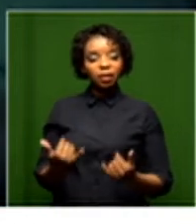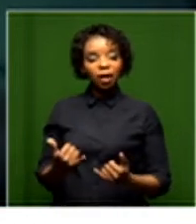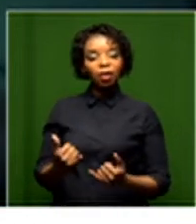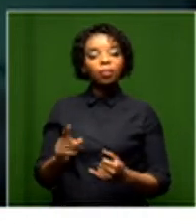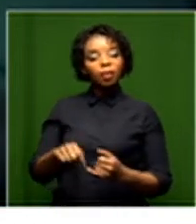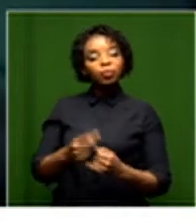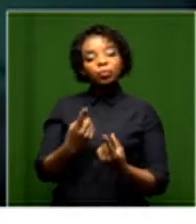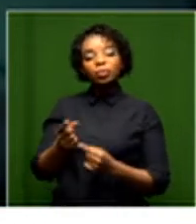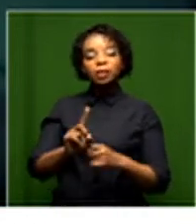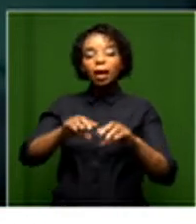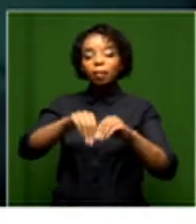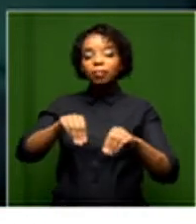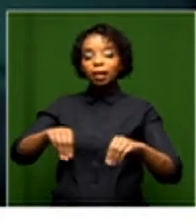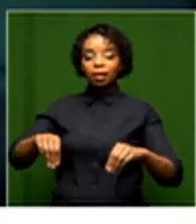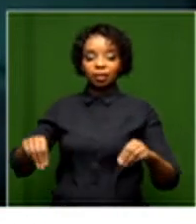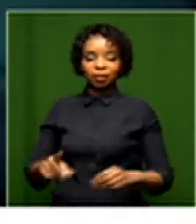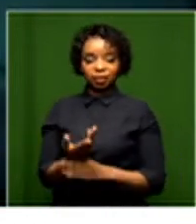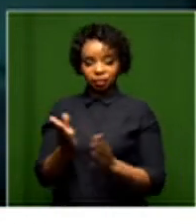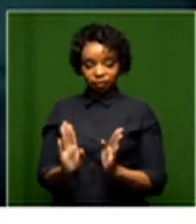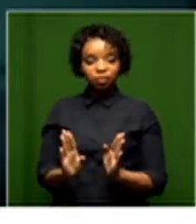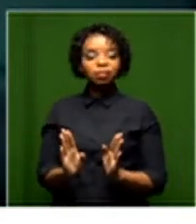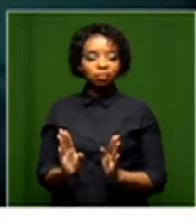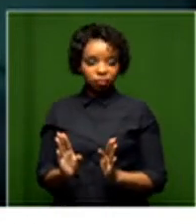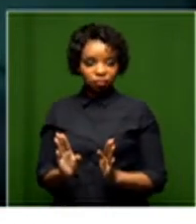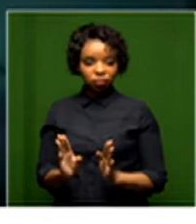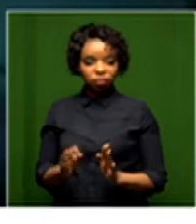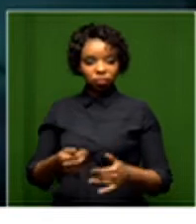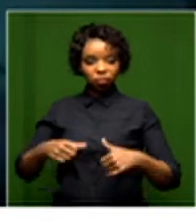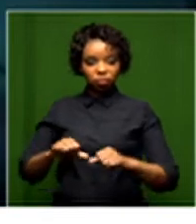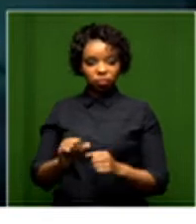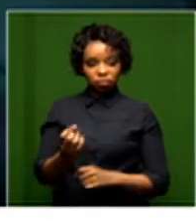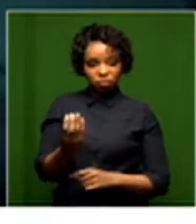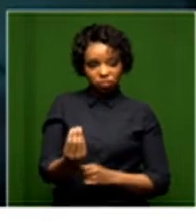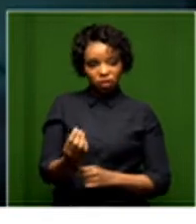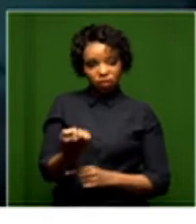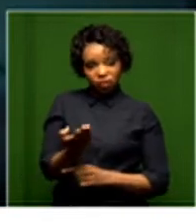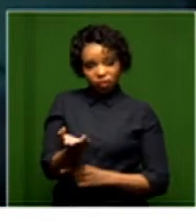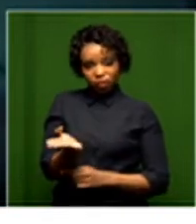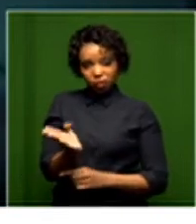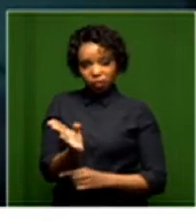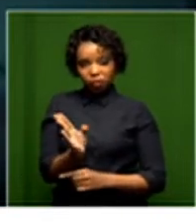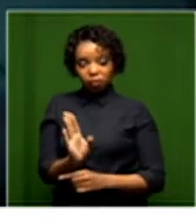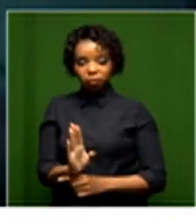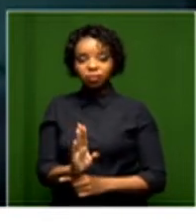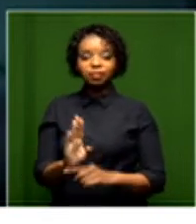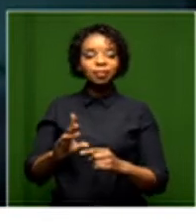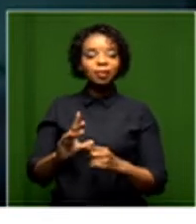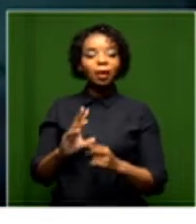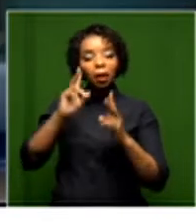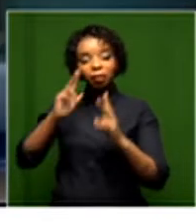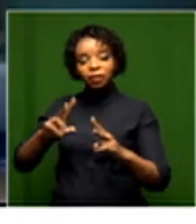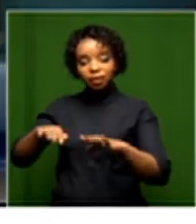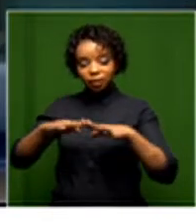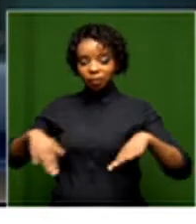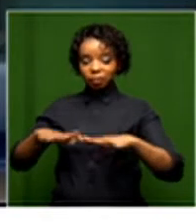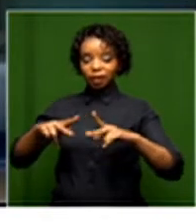exotic plants. All nurseries will be a good stockers of these indigenous plants. All right,